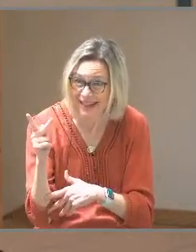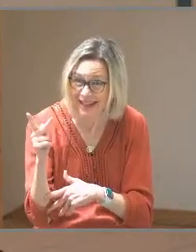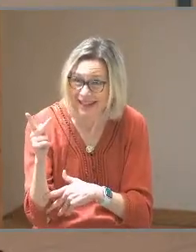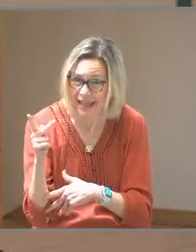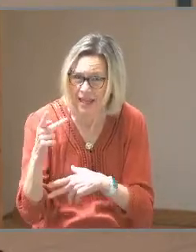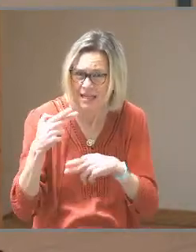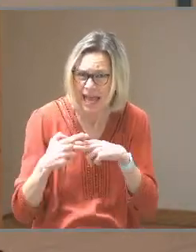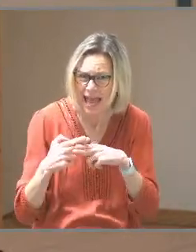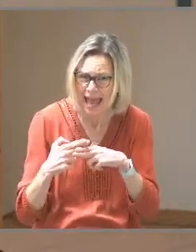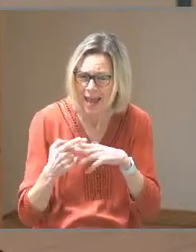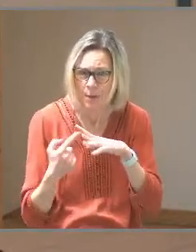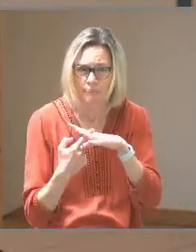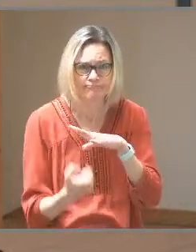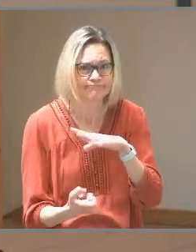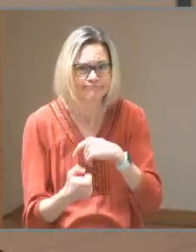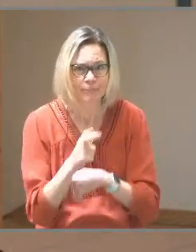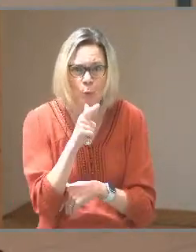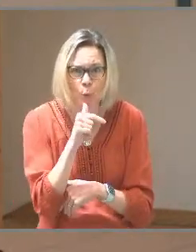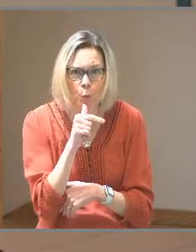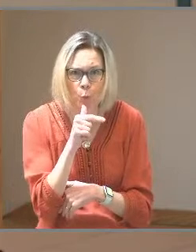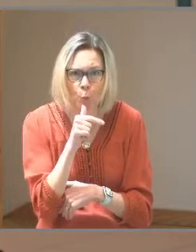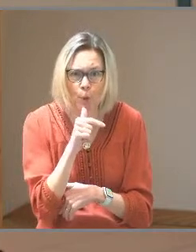name and who that person is, right? Yes, Asher.